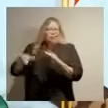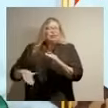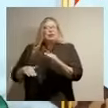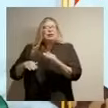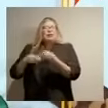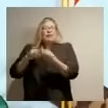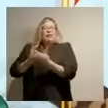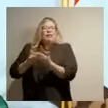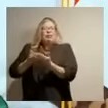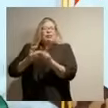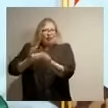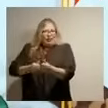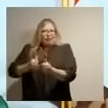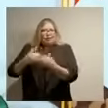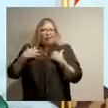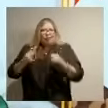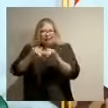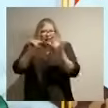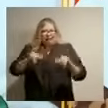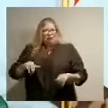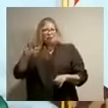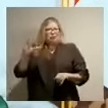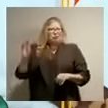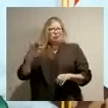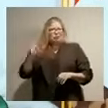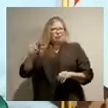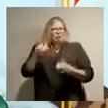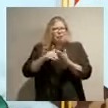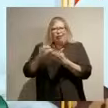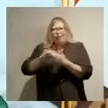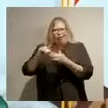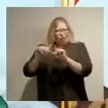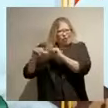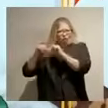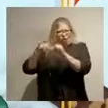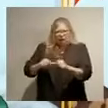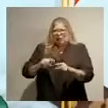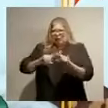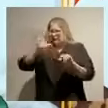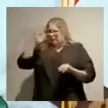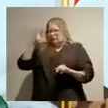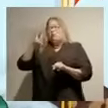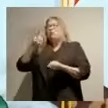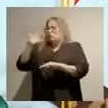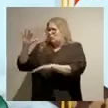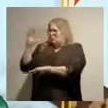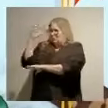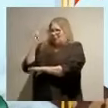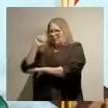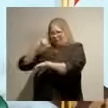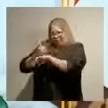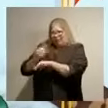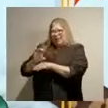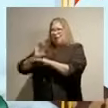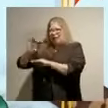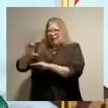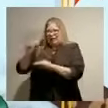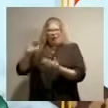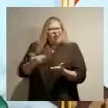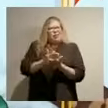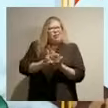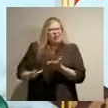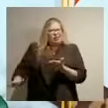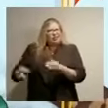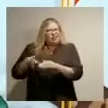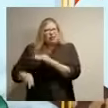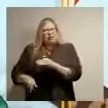million ongoing. It looks to me that this is completely being wiped out in your budget proposal. Meanwhile, I mean, as you well